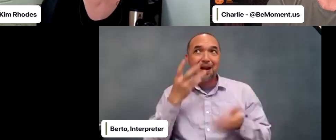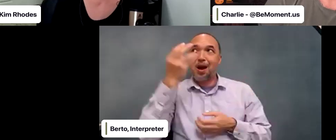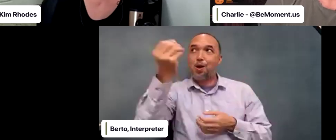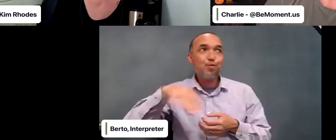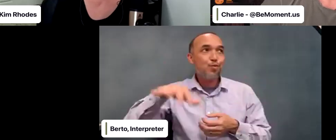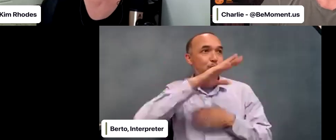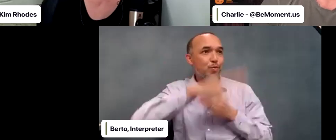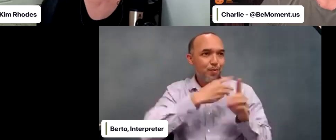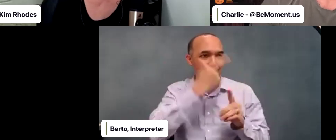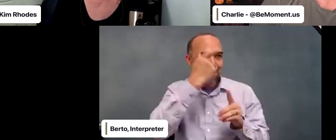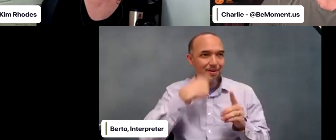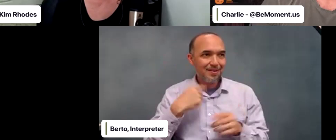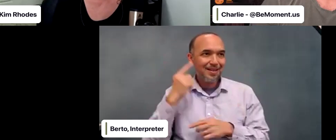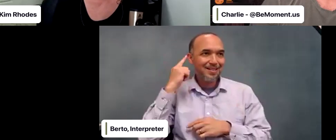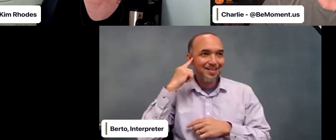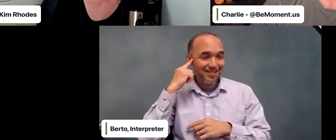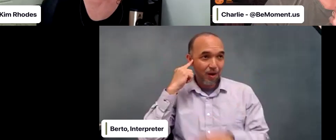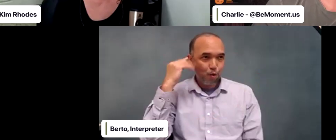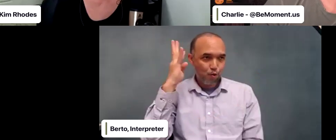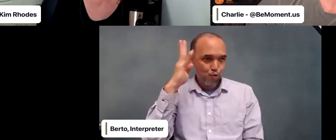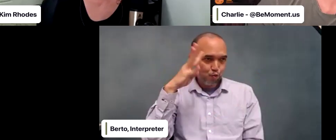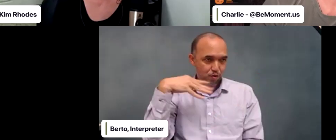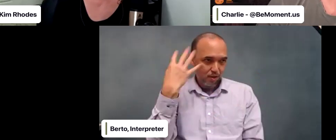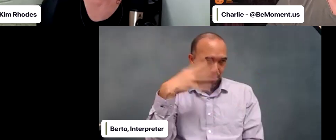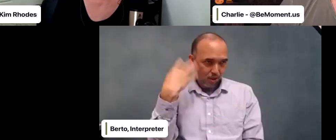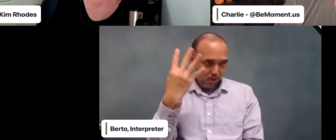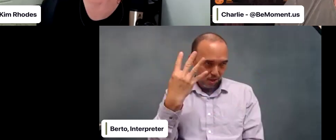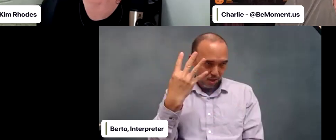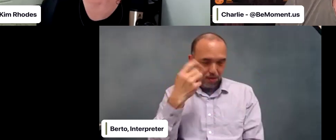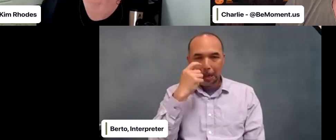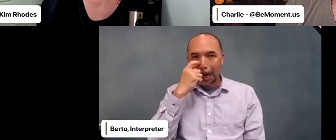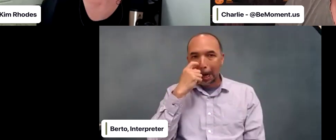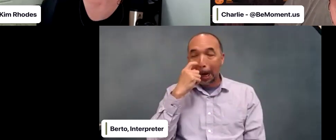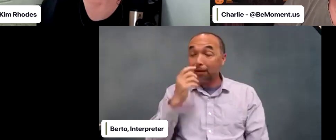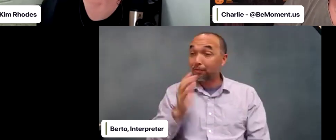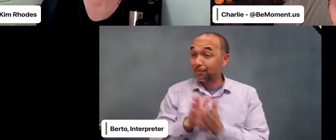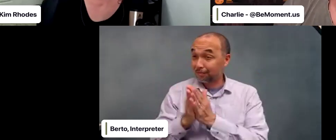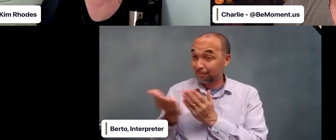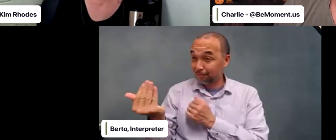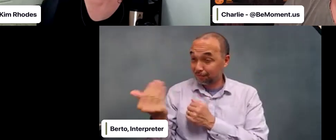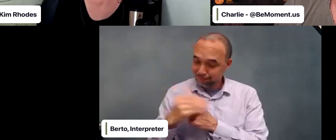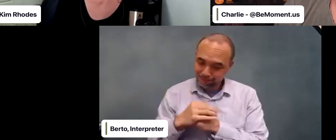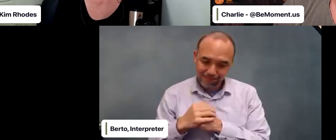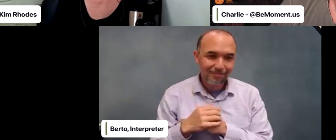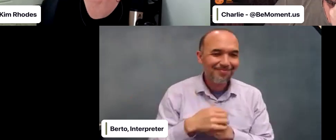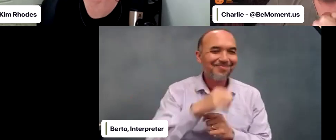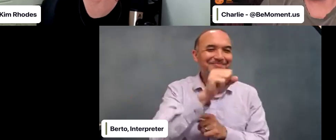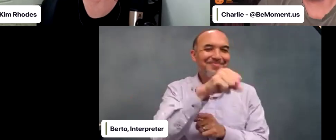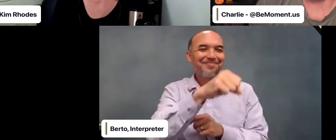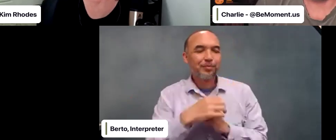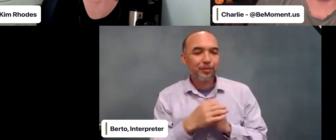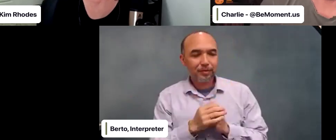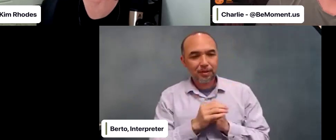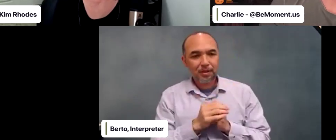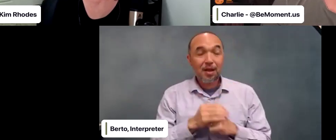I sound batshit cray cray. even better. Uh, yes. Um,